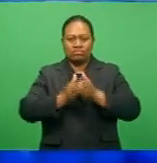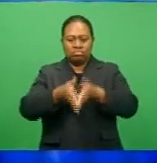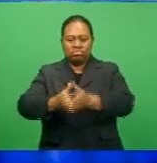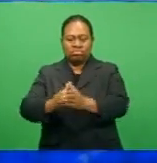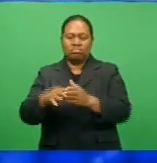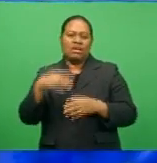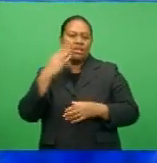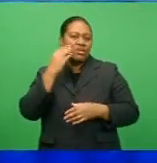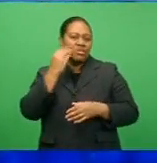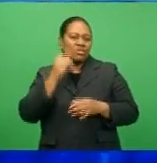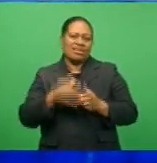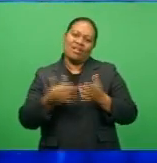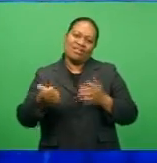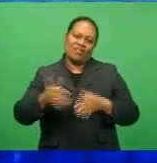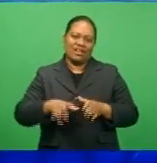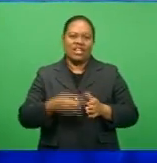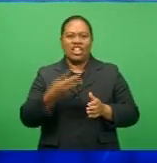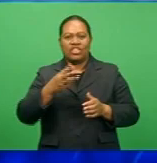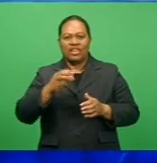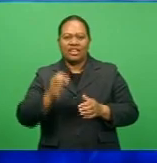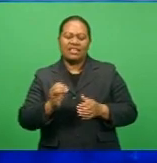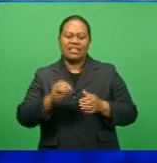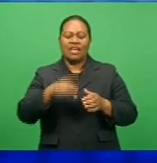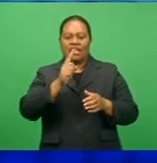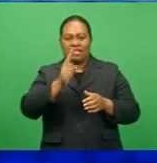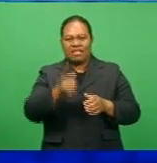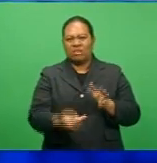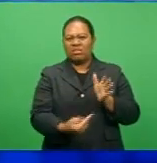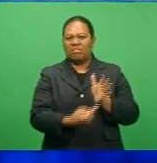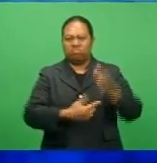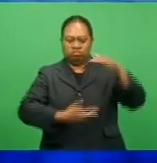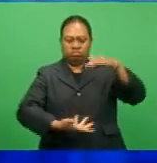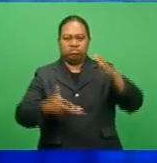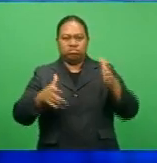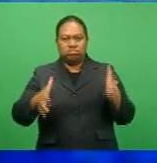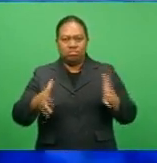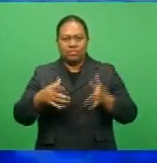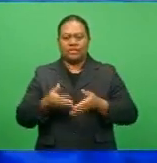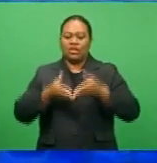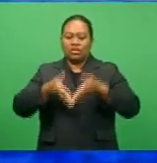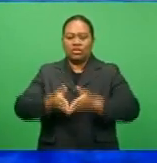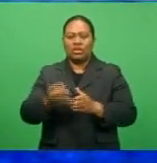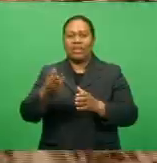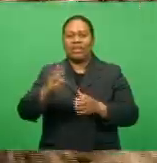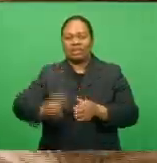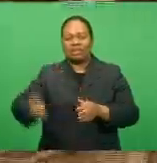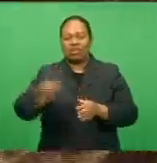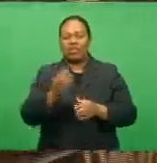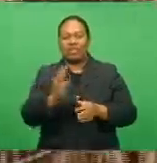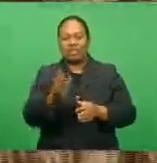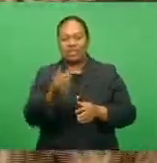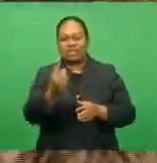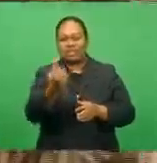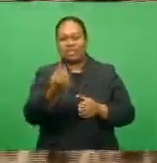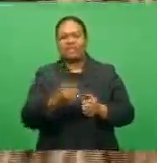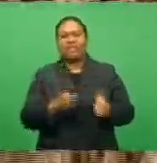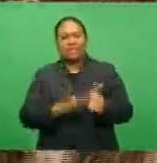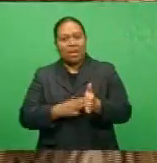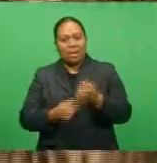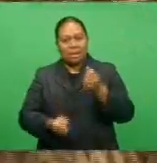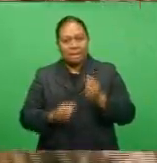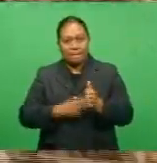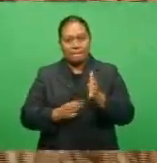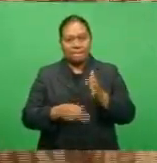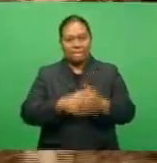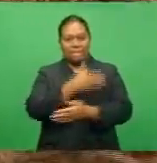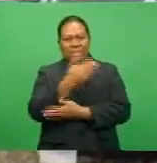been completed. The 30,000 tons of bulk raw sugar left Fiji on October 31st. As at Monday, the 3 sugar mills